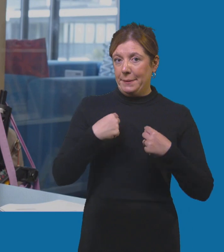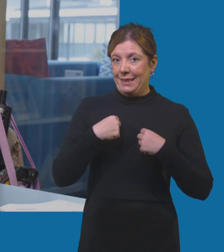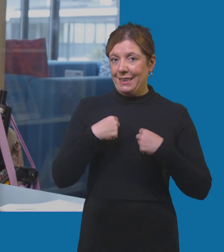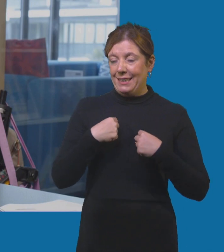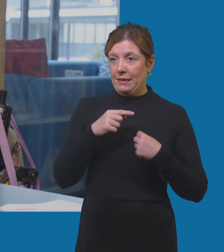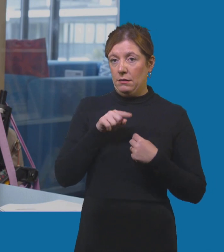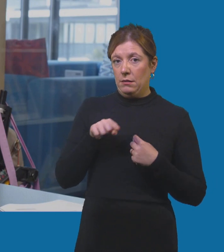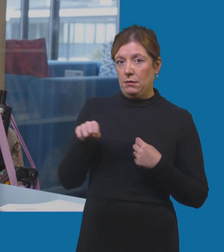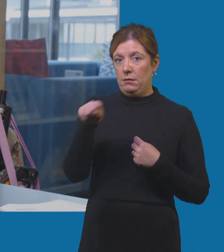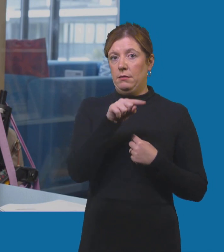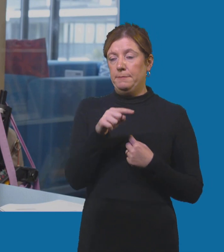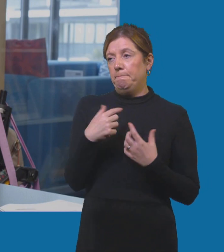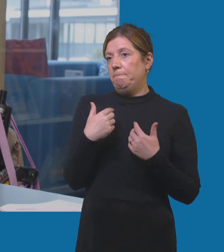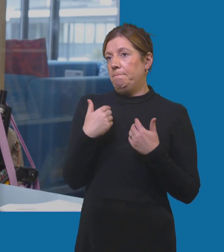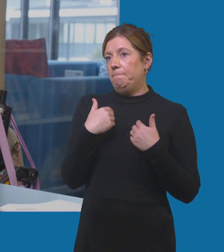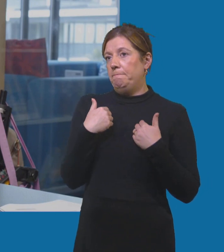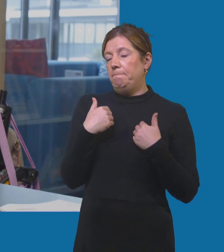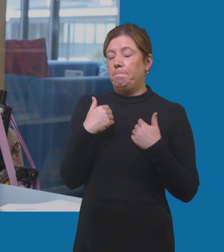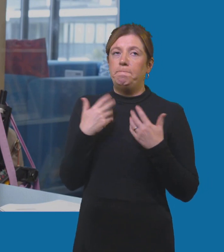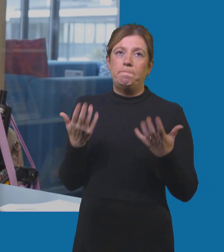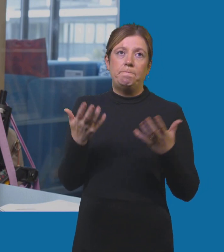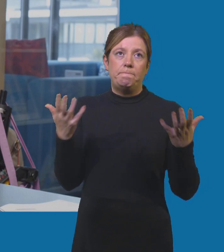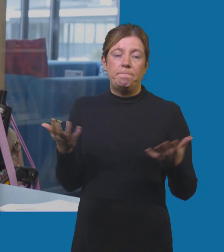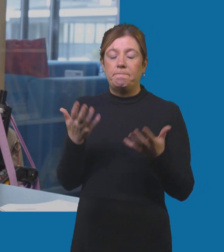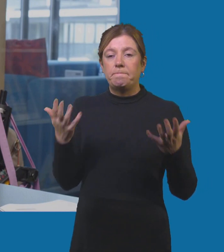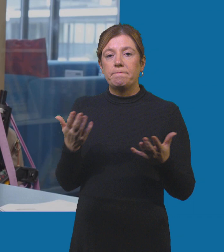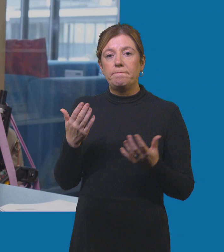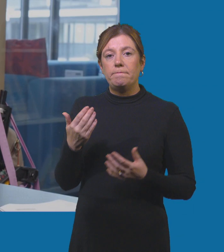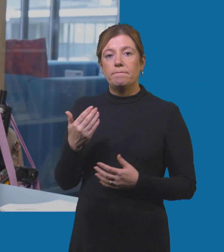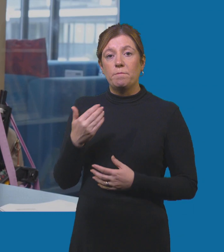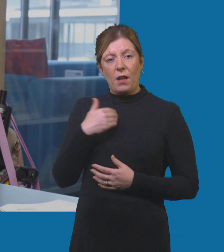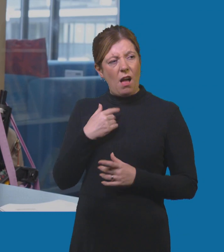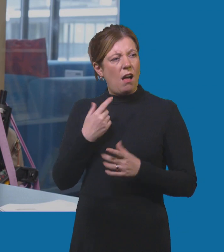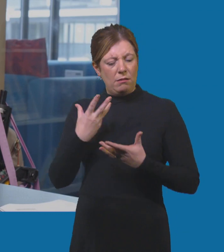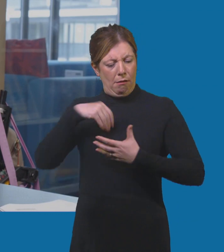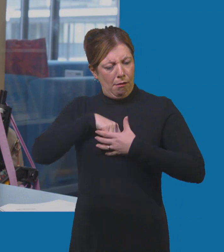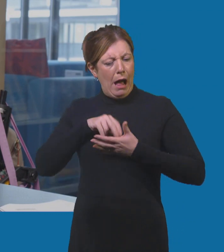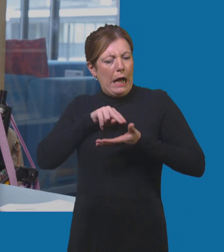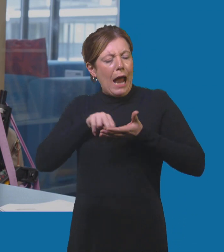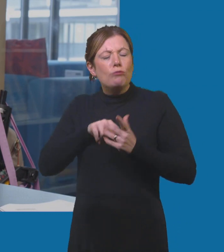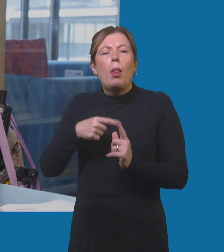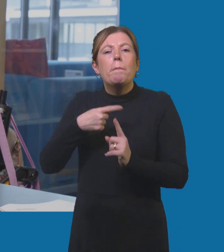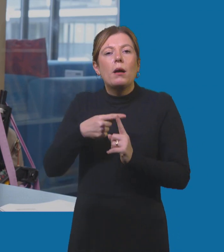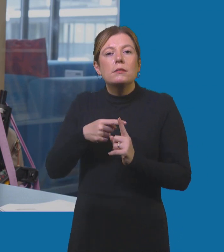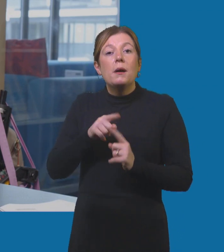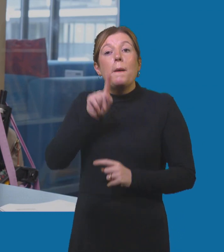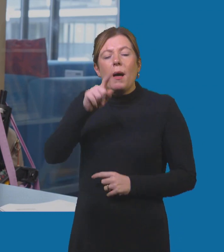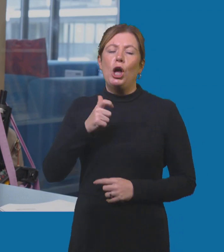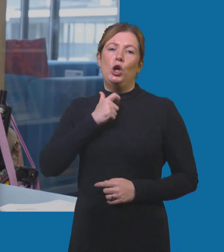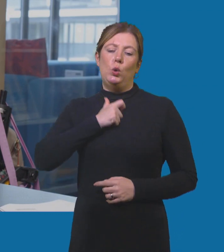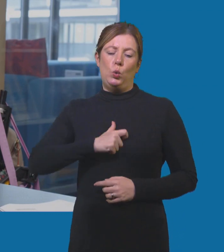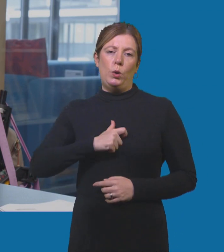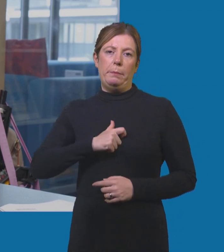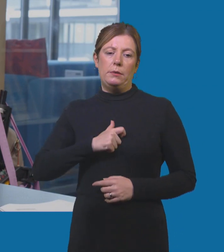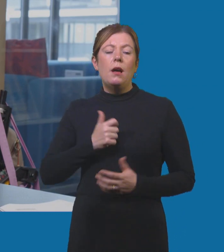in the public eye, in the sense of I am innately positive, but I also am human and I have